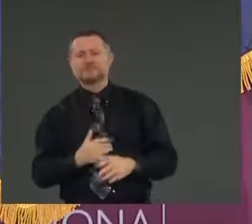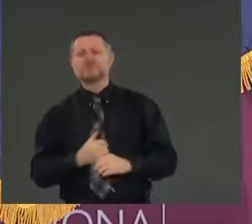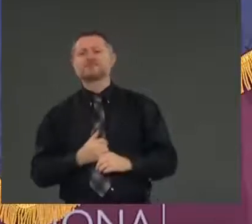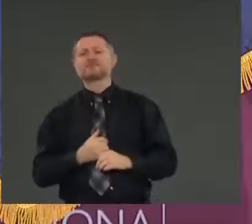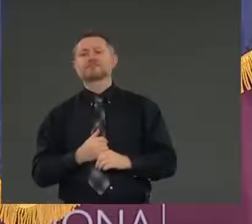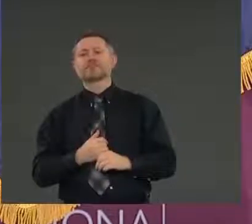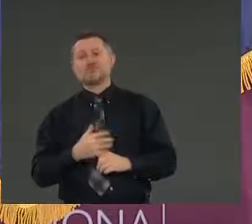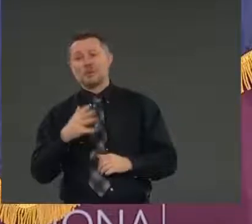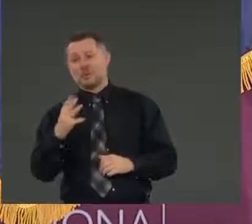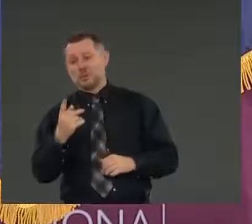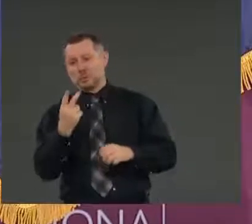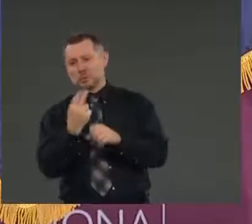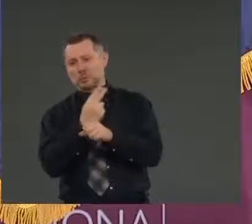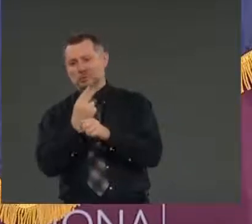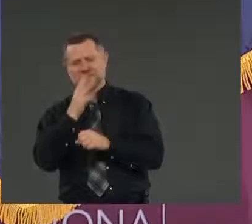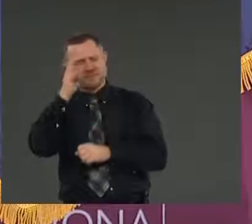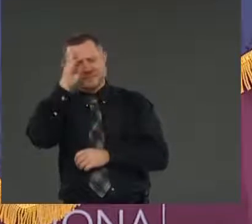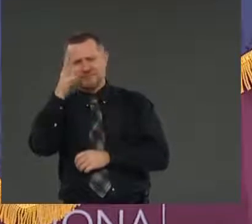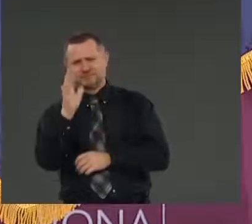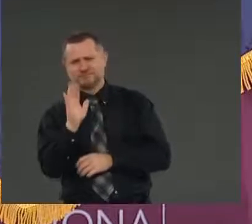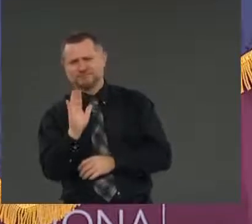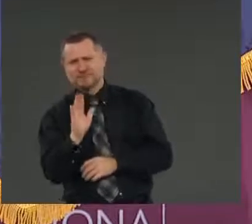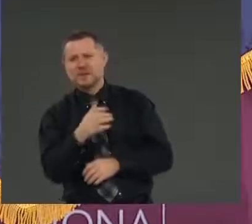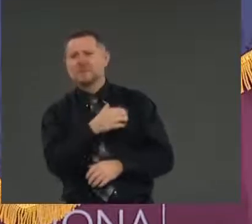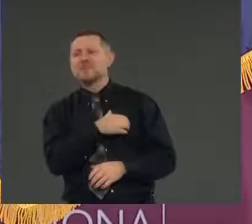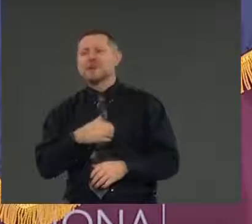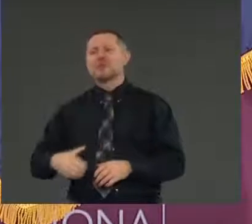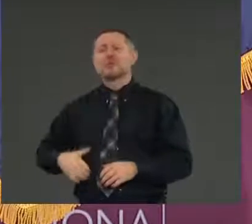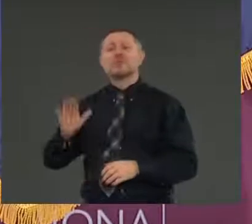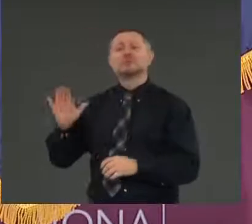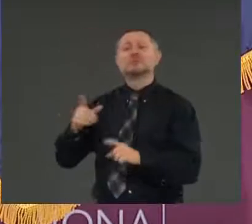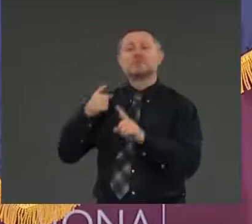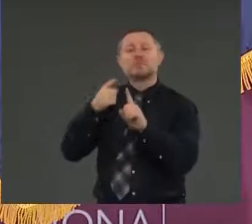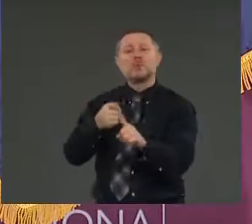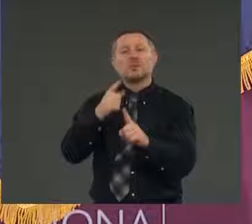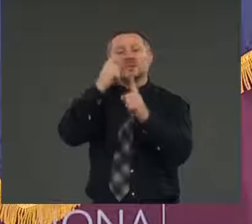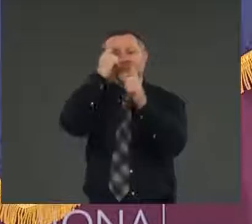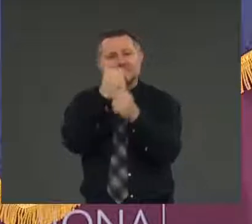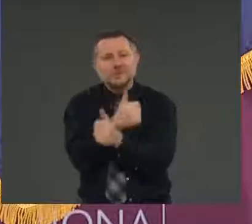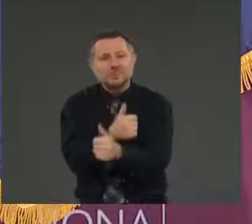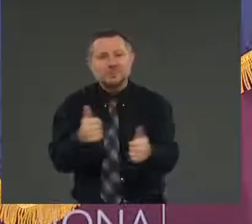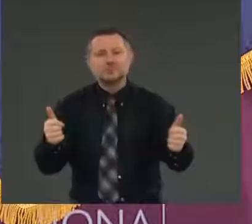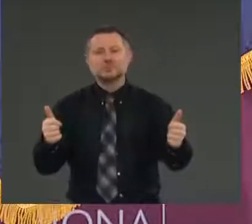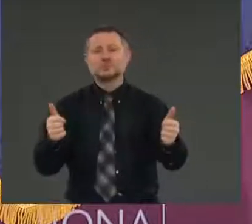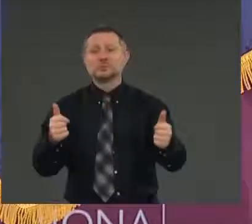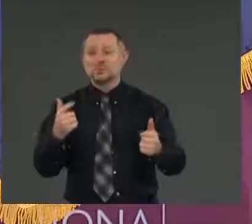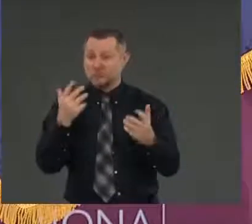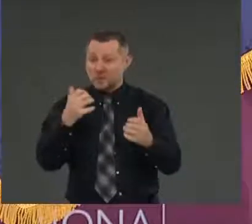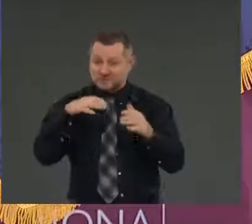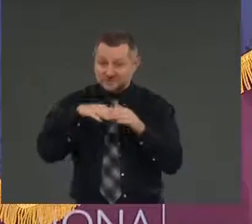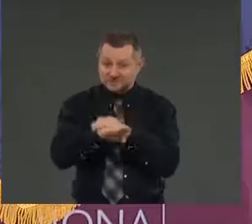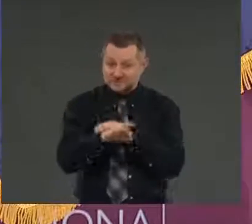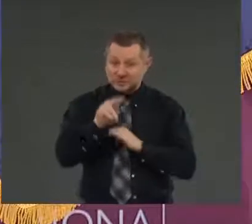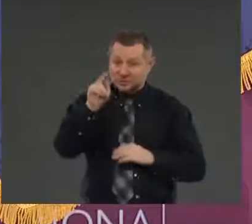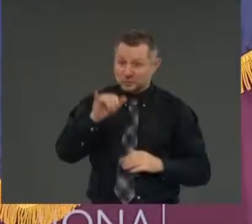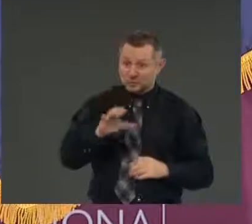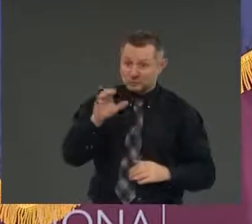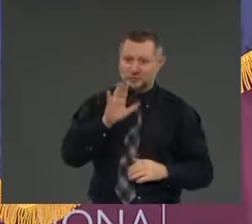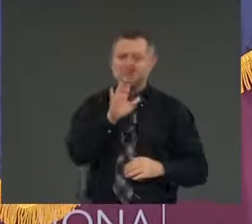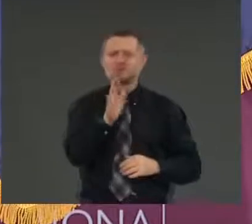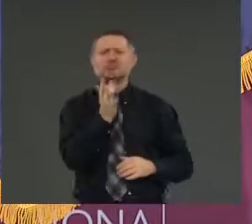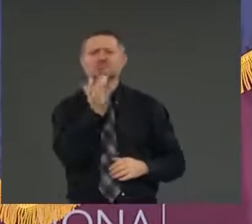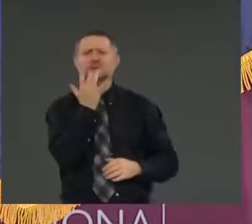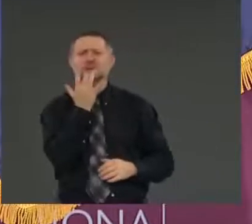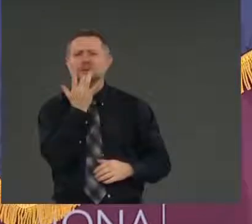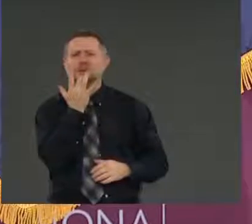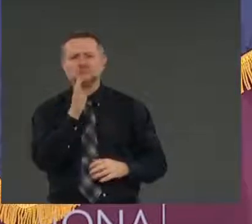improvise. I think the mayor's point was, it's up to you. You know, you want to go into New York City, you go into New York City the way you want to go into New York City. If you